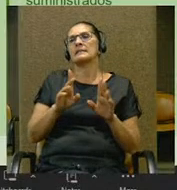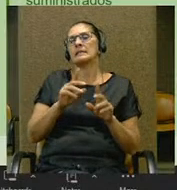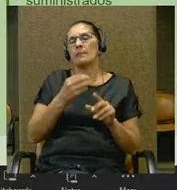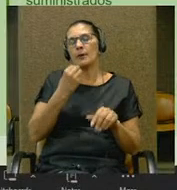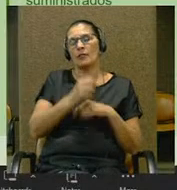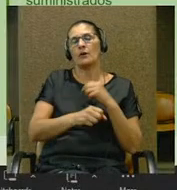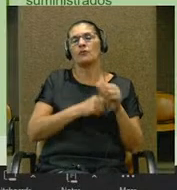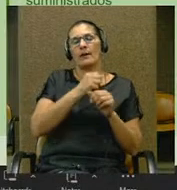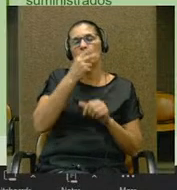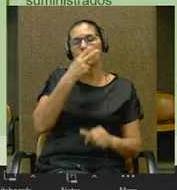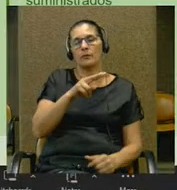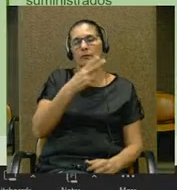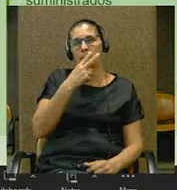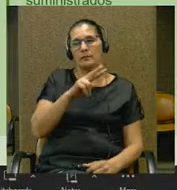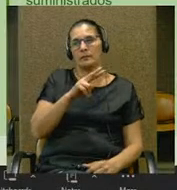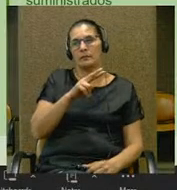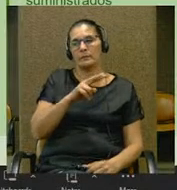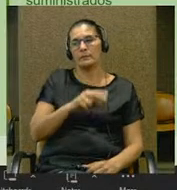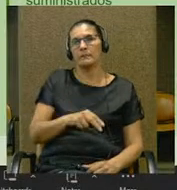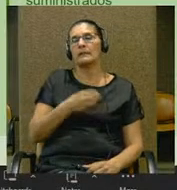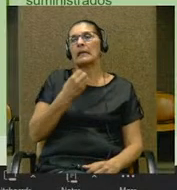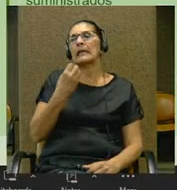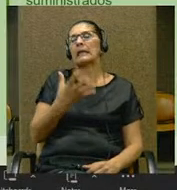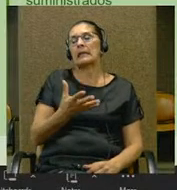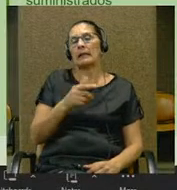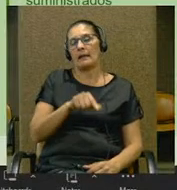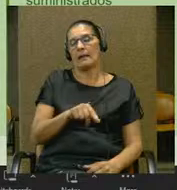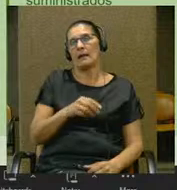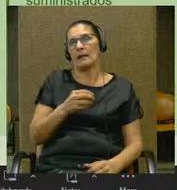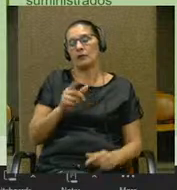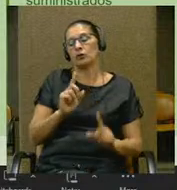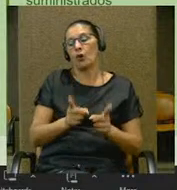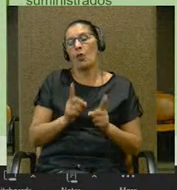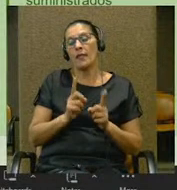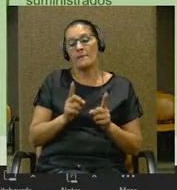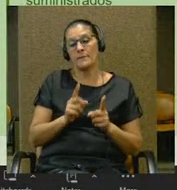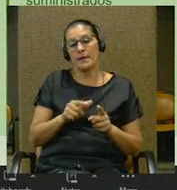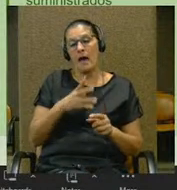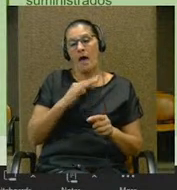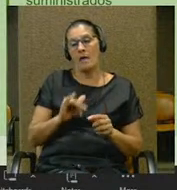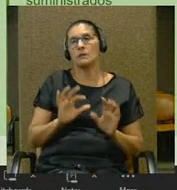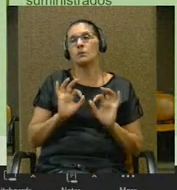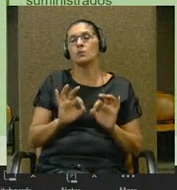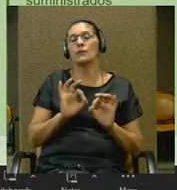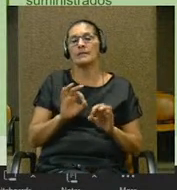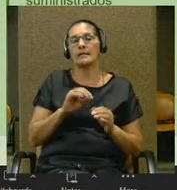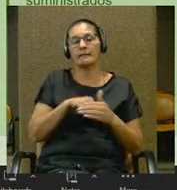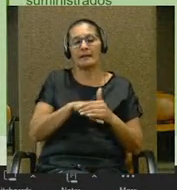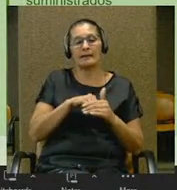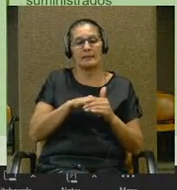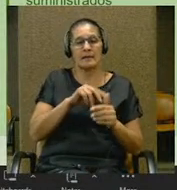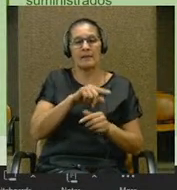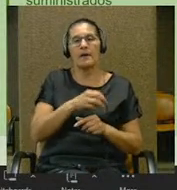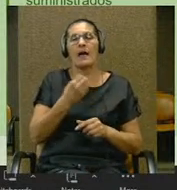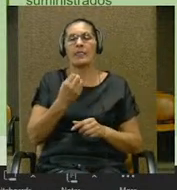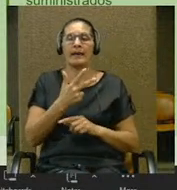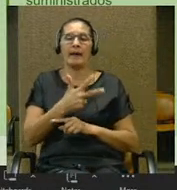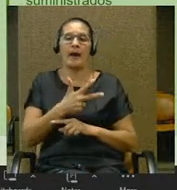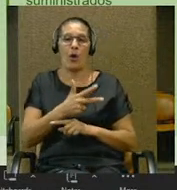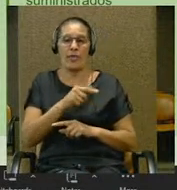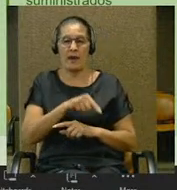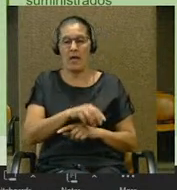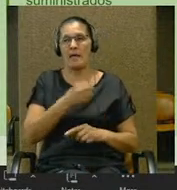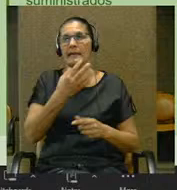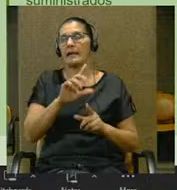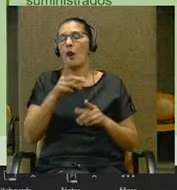like it happened at the beginning of the year 2000, there could still be reserves of